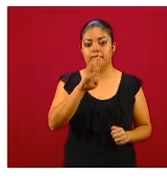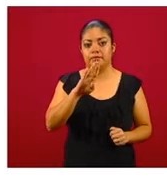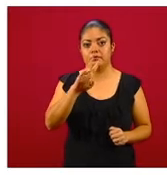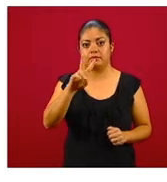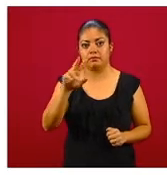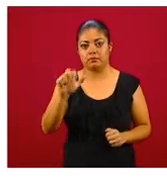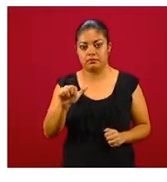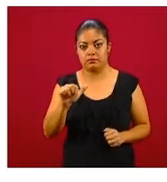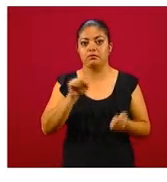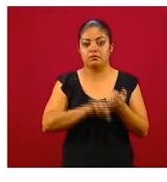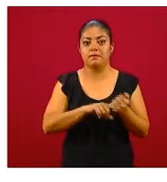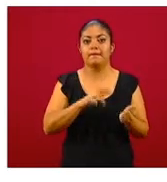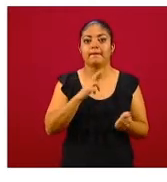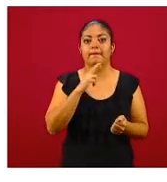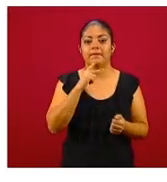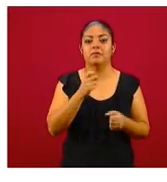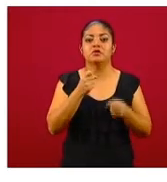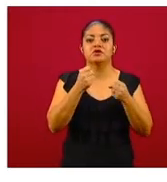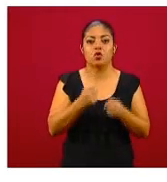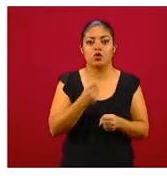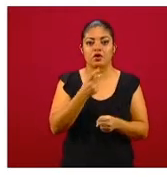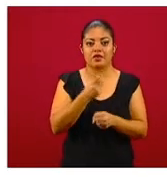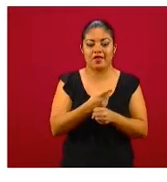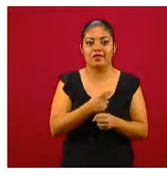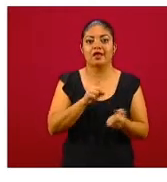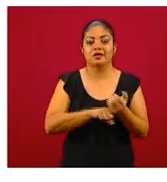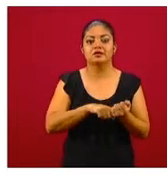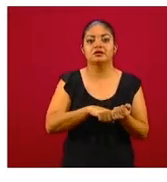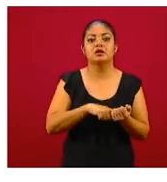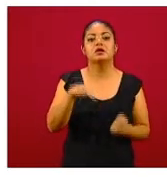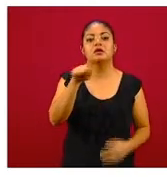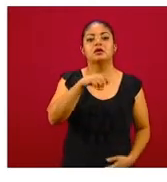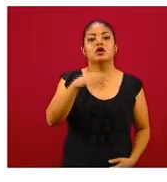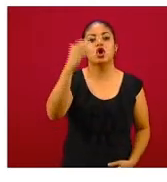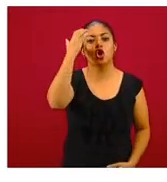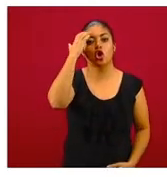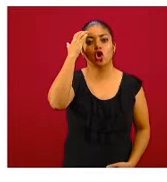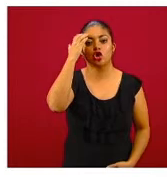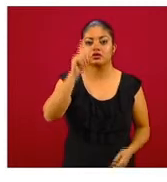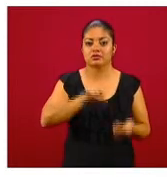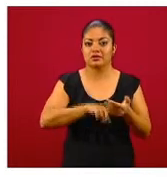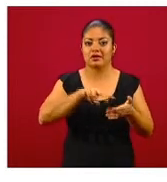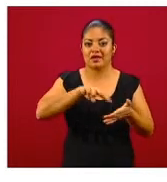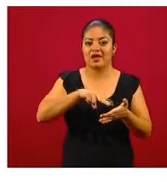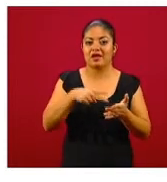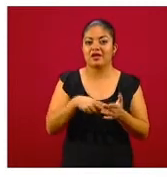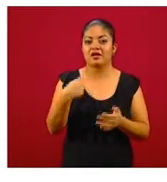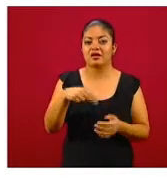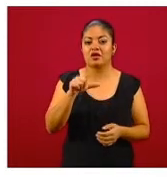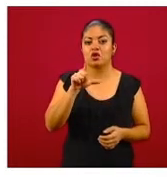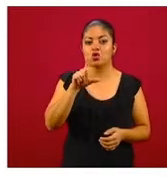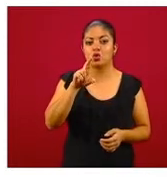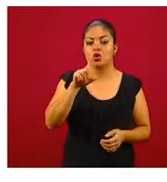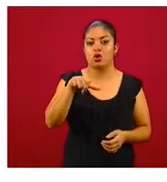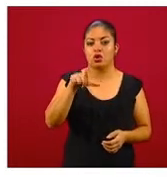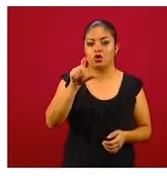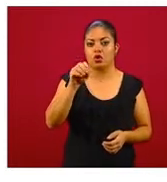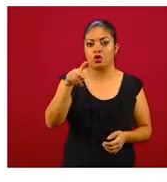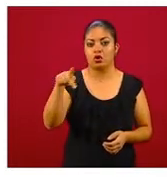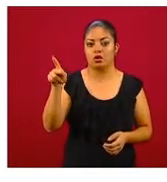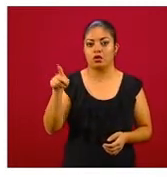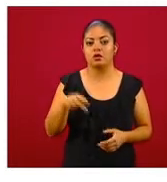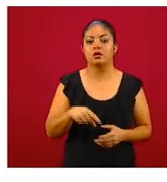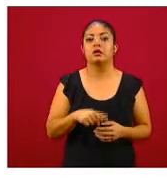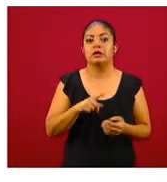mejoró la seguridad y lo que BBVA se and the bank conocen, lo que Santander. conocen los ingenieros como el look and feel, And this, o we sea, got